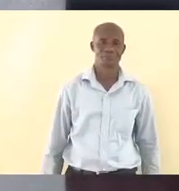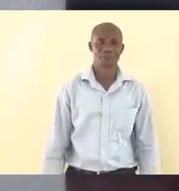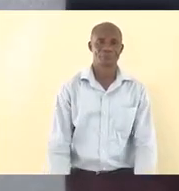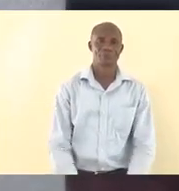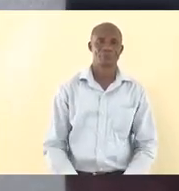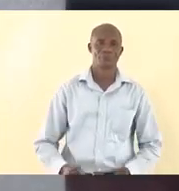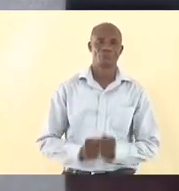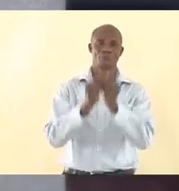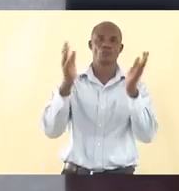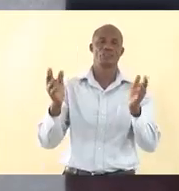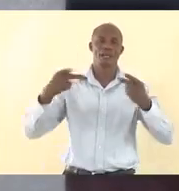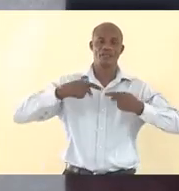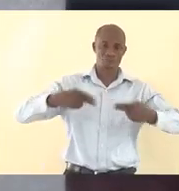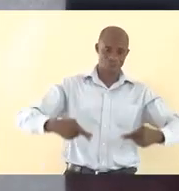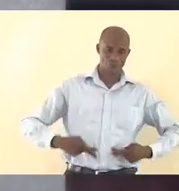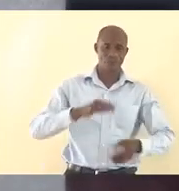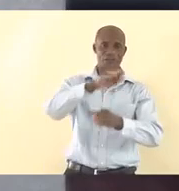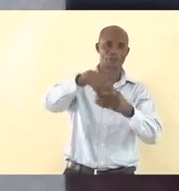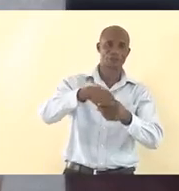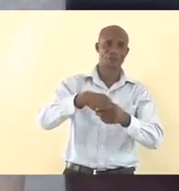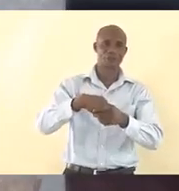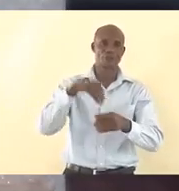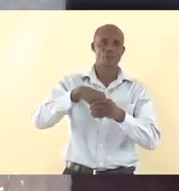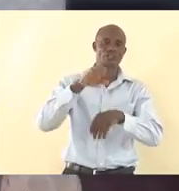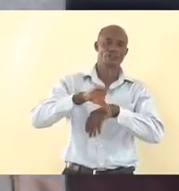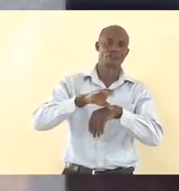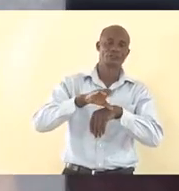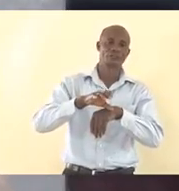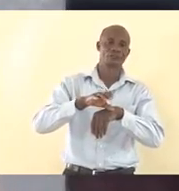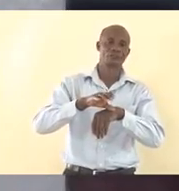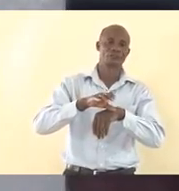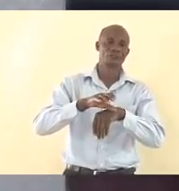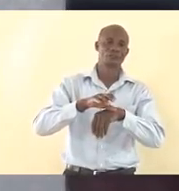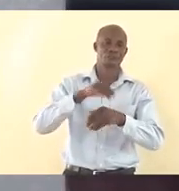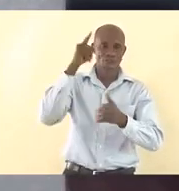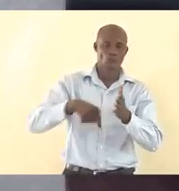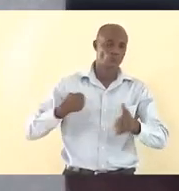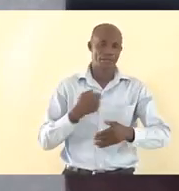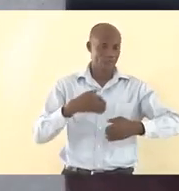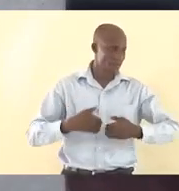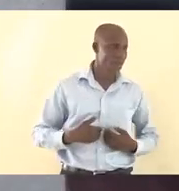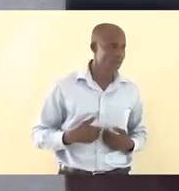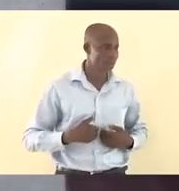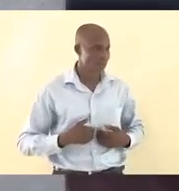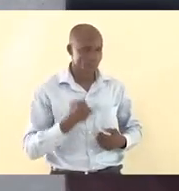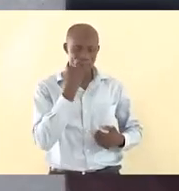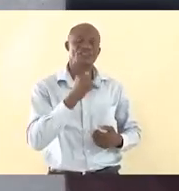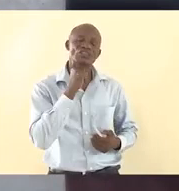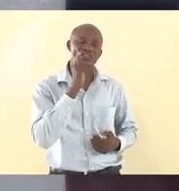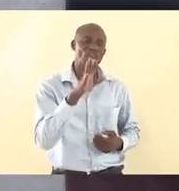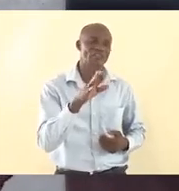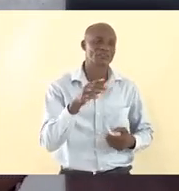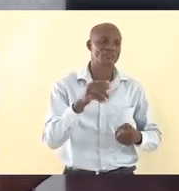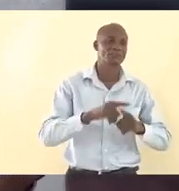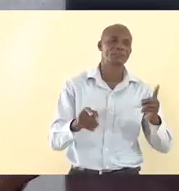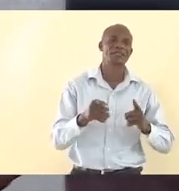Without concrete involvement in a church, what we have is nothing but private fantasy,